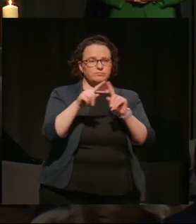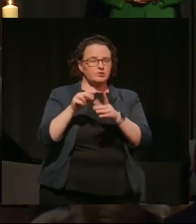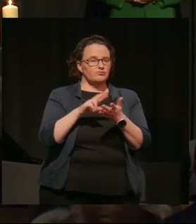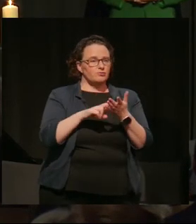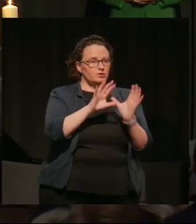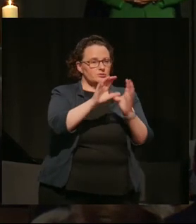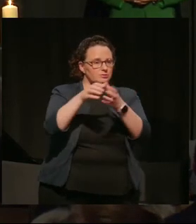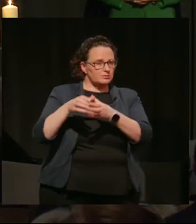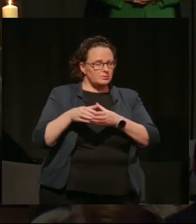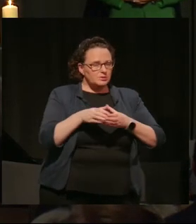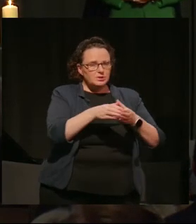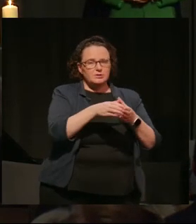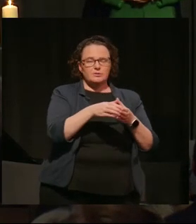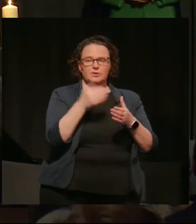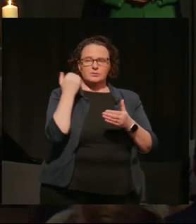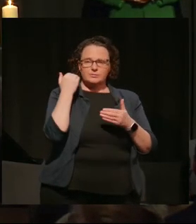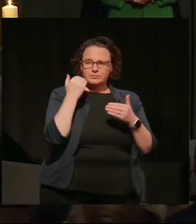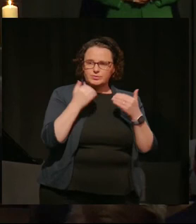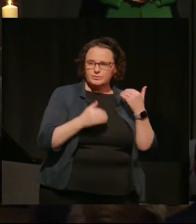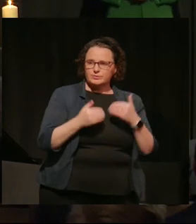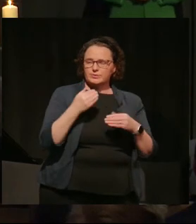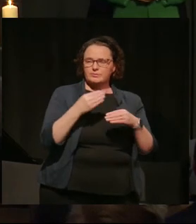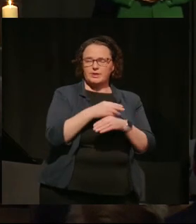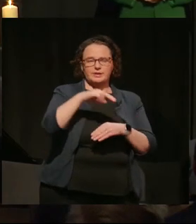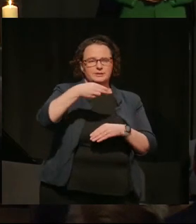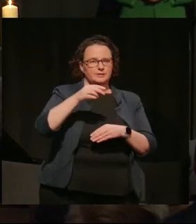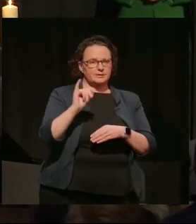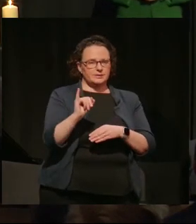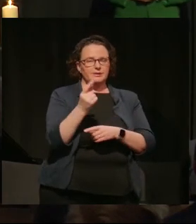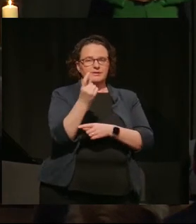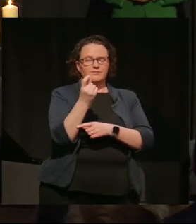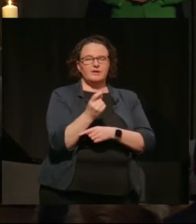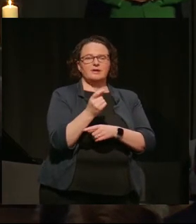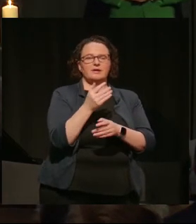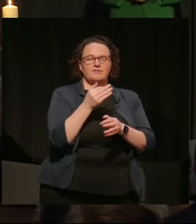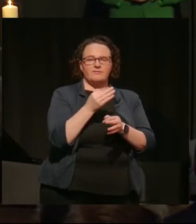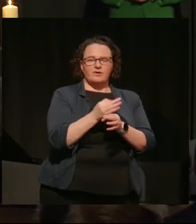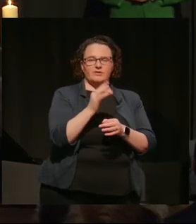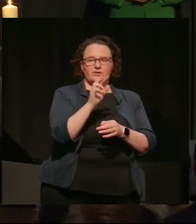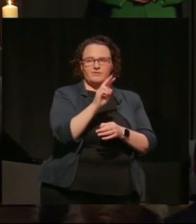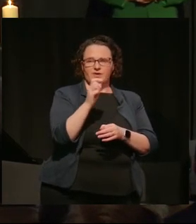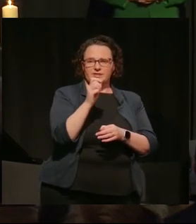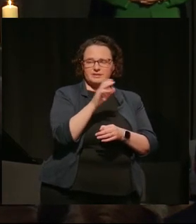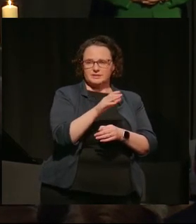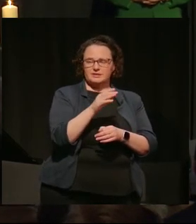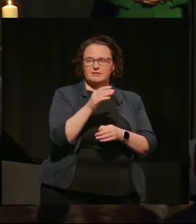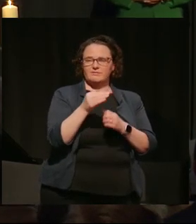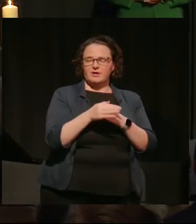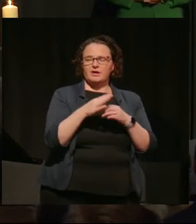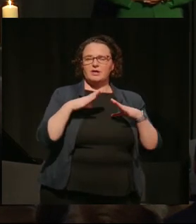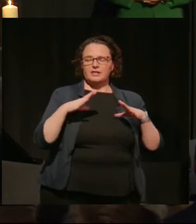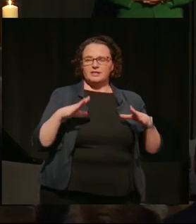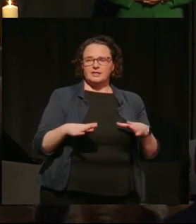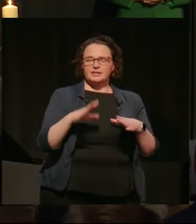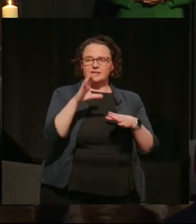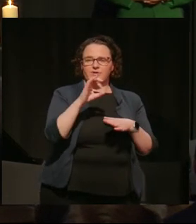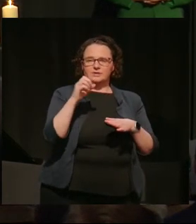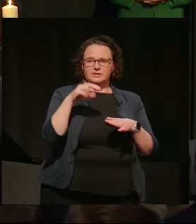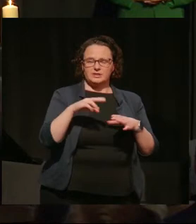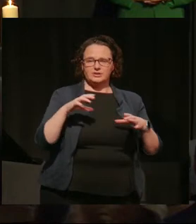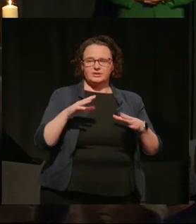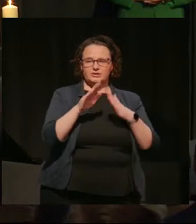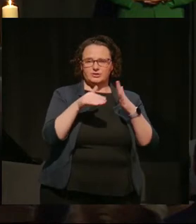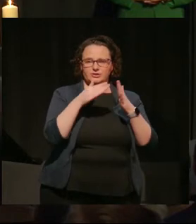were persecuted and murdered by the Nazis, I invite Father Vasil Kornitsky of Our Lady of Consolation Church of